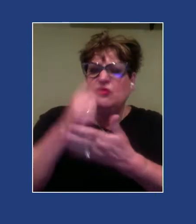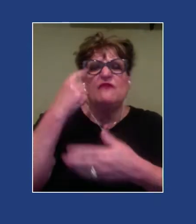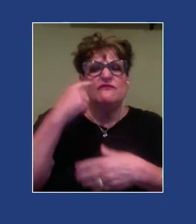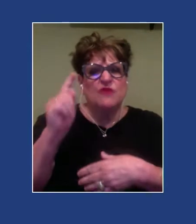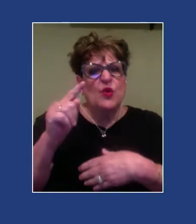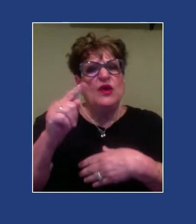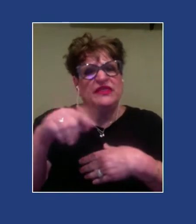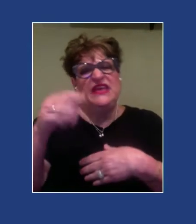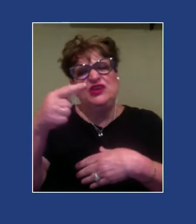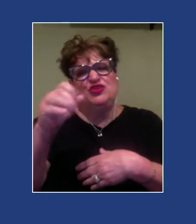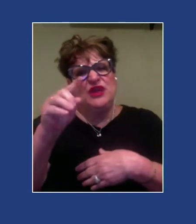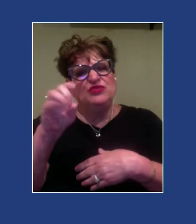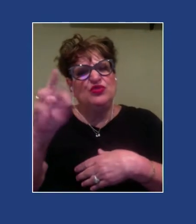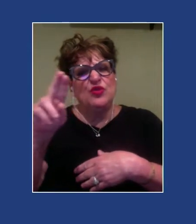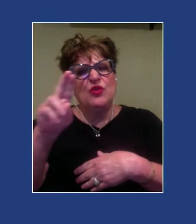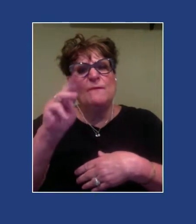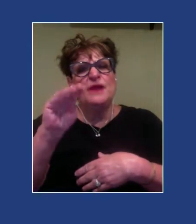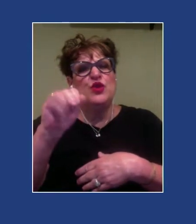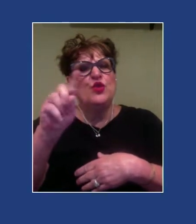framework.